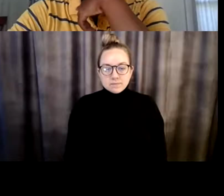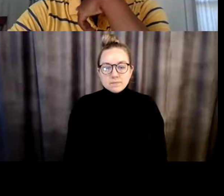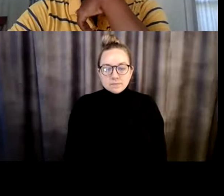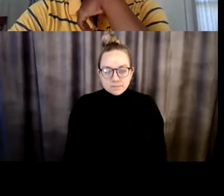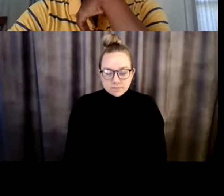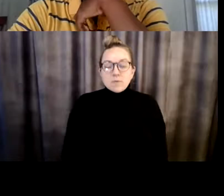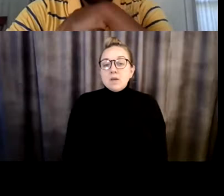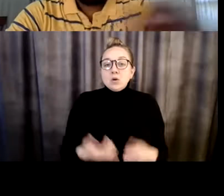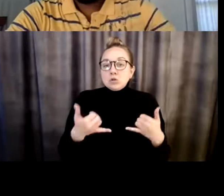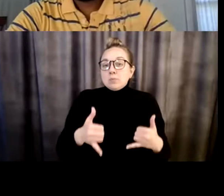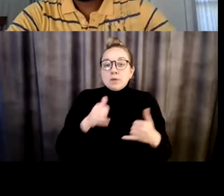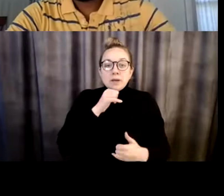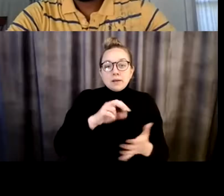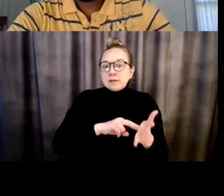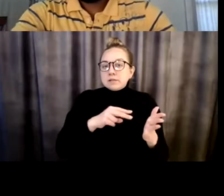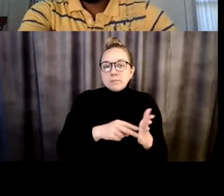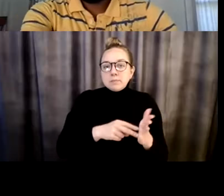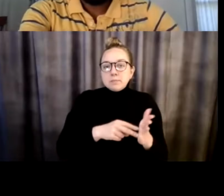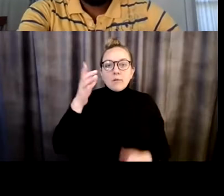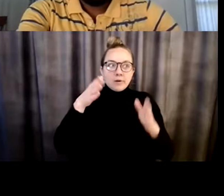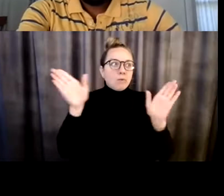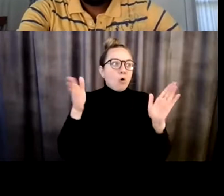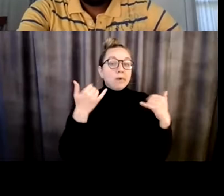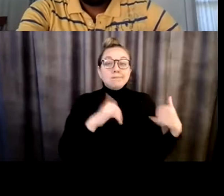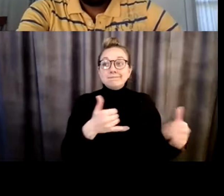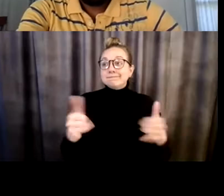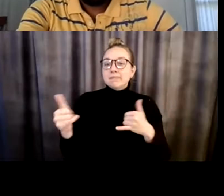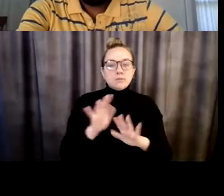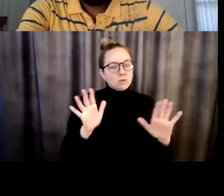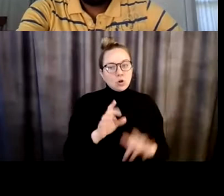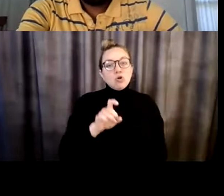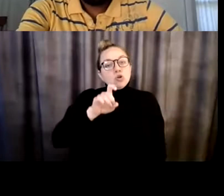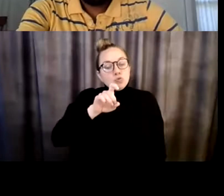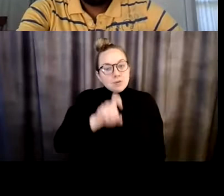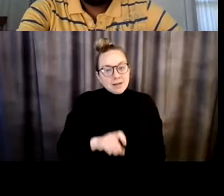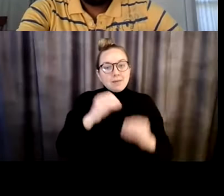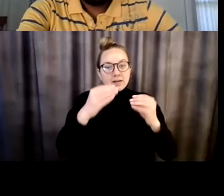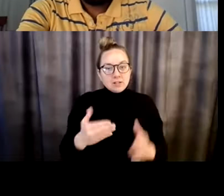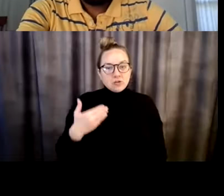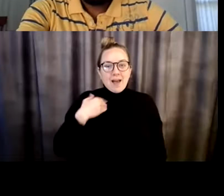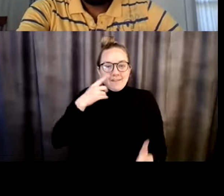play. There needs to be some intentional planning from the teacher behind the scenes.